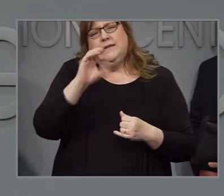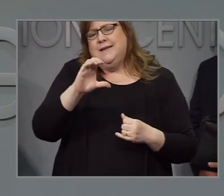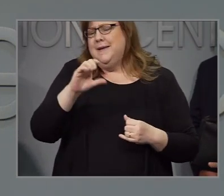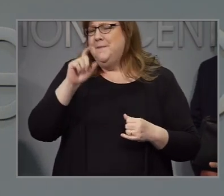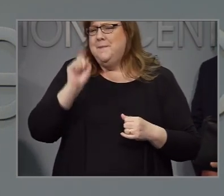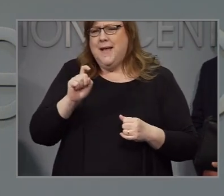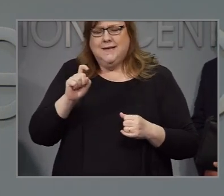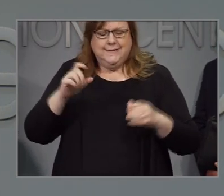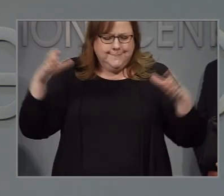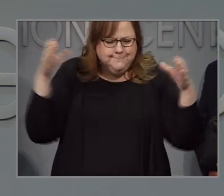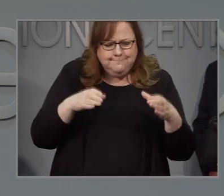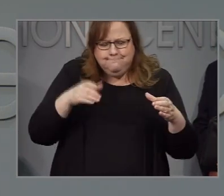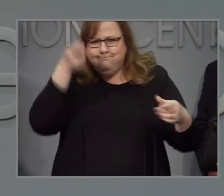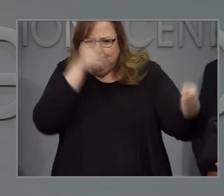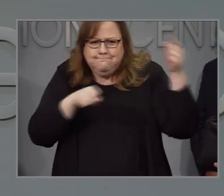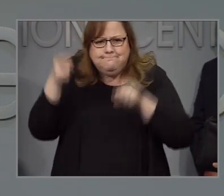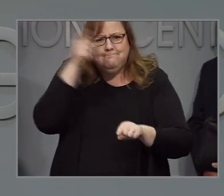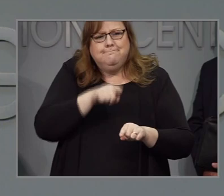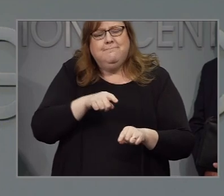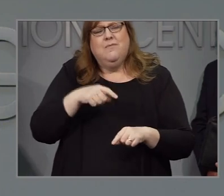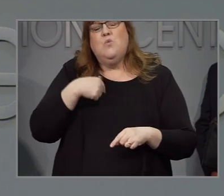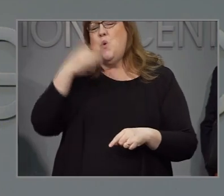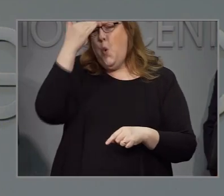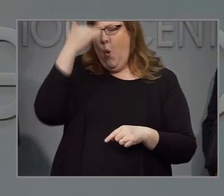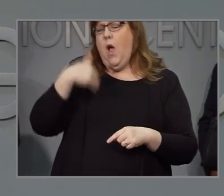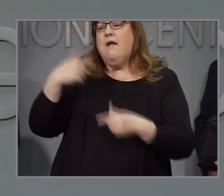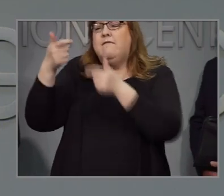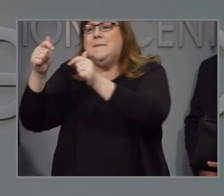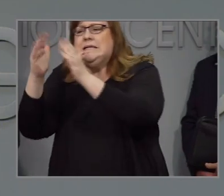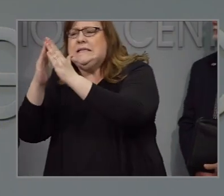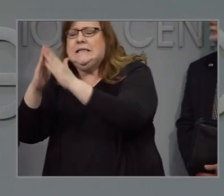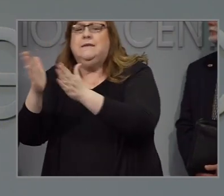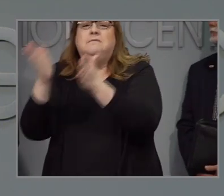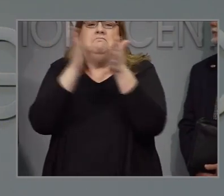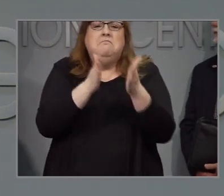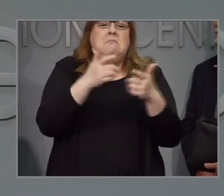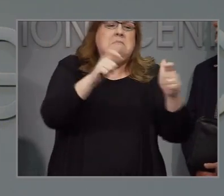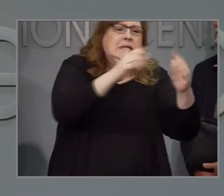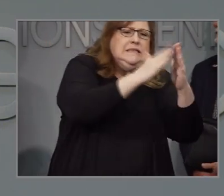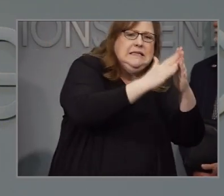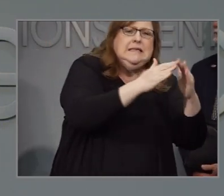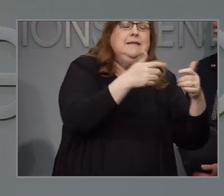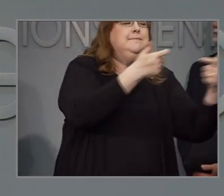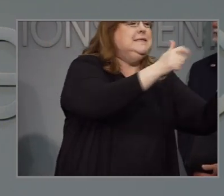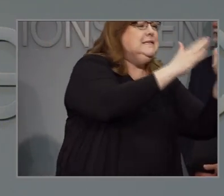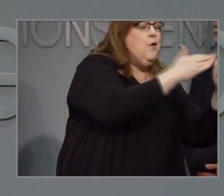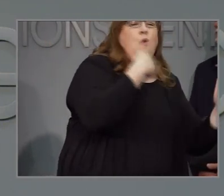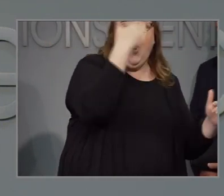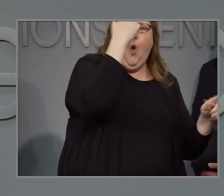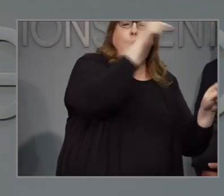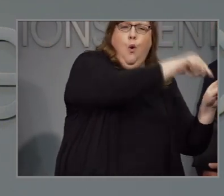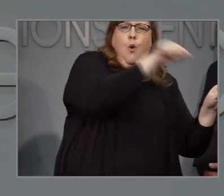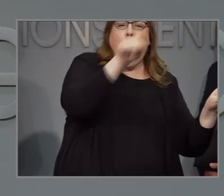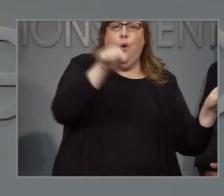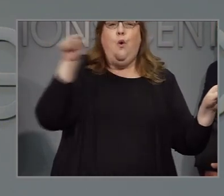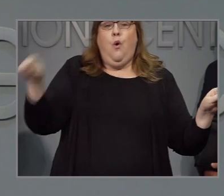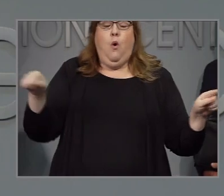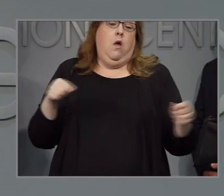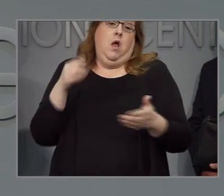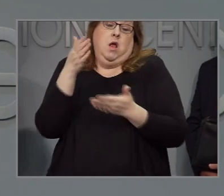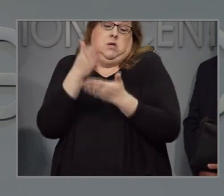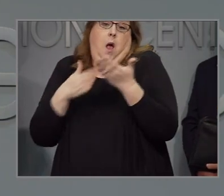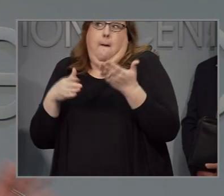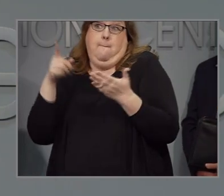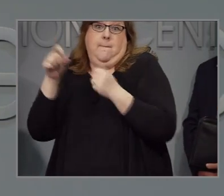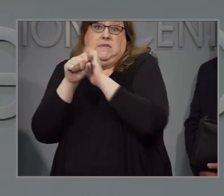have urban centers throughout our state in terms of where our geography is, which is different than some states who might just have one